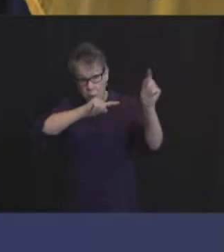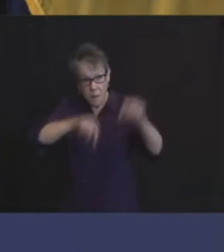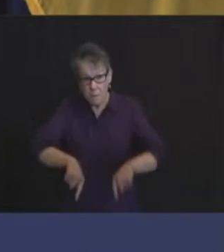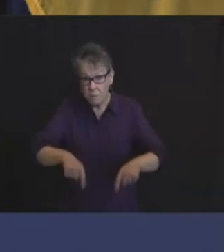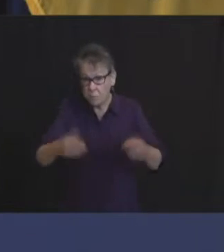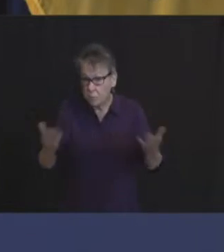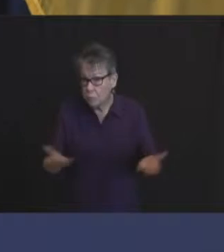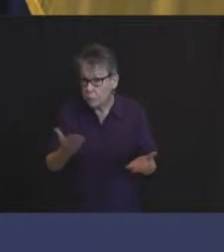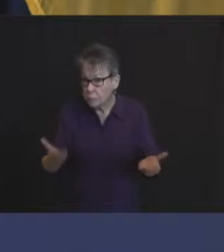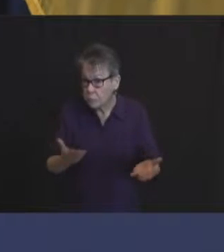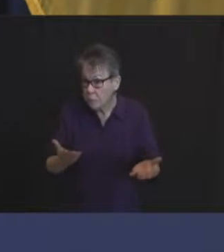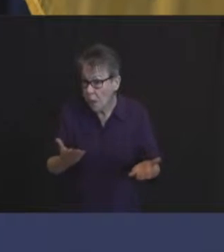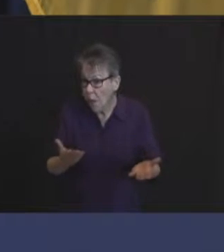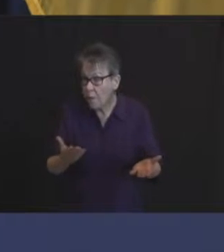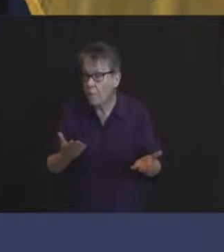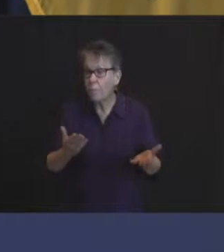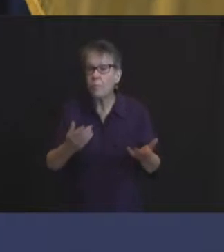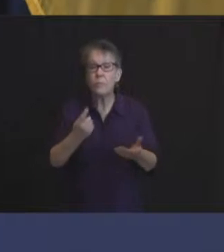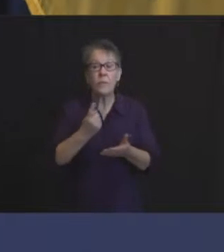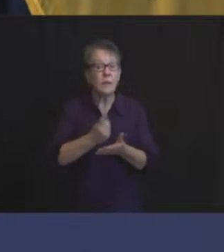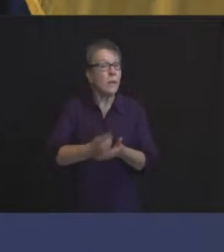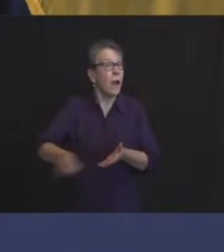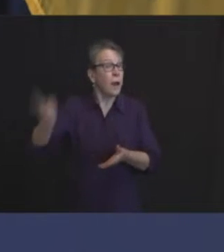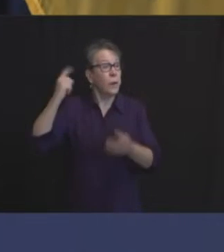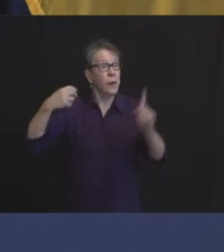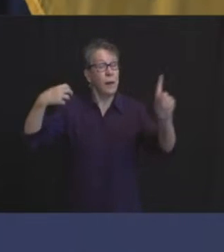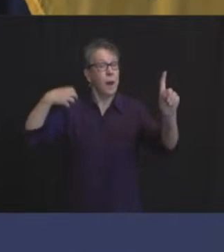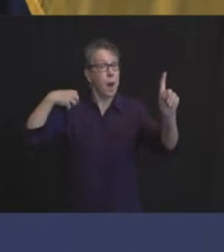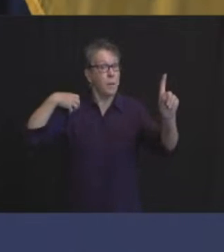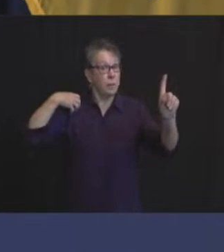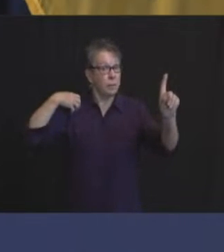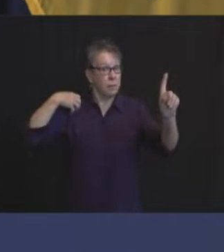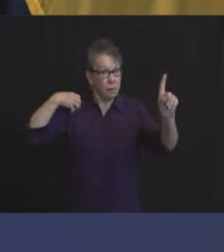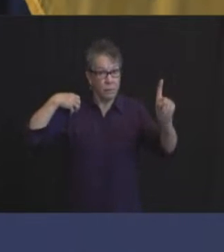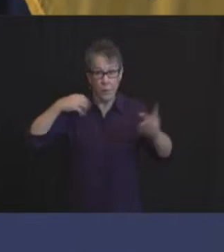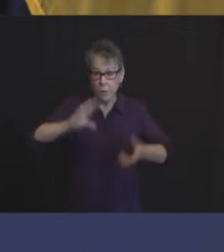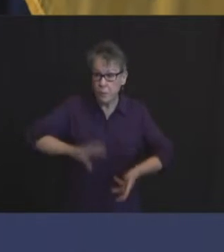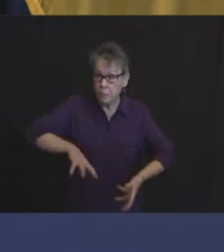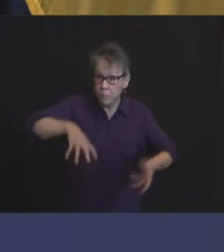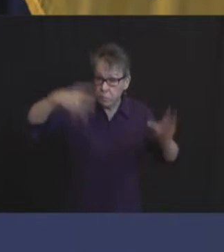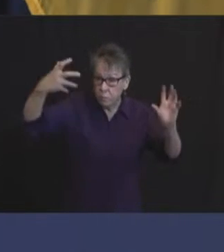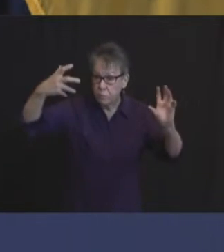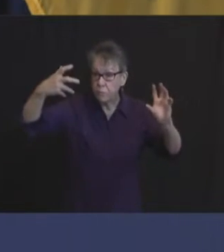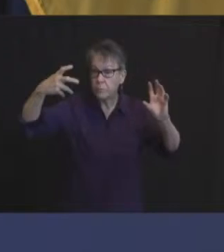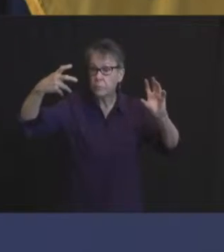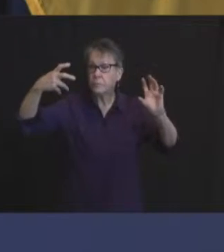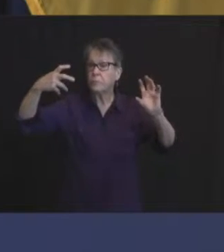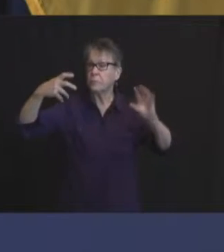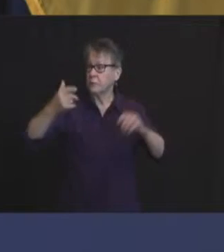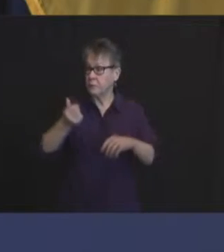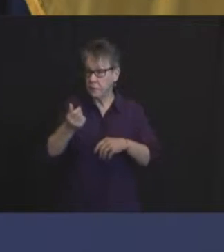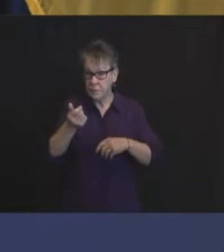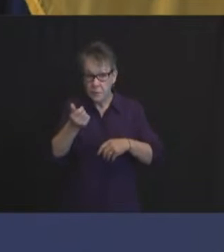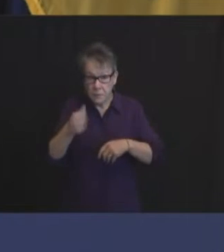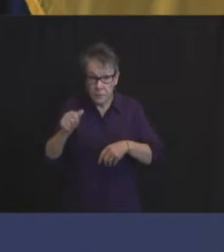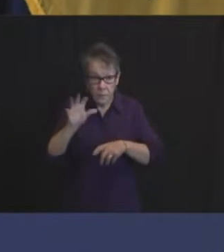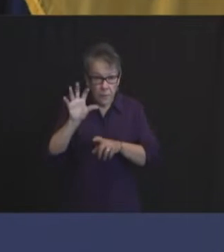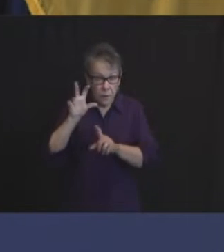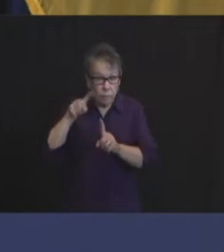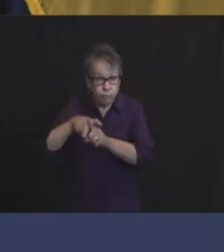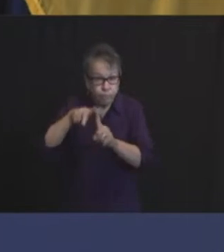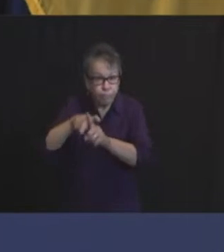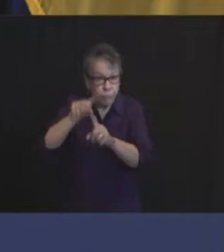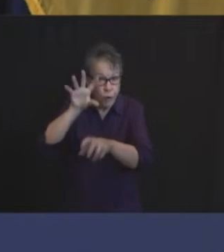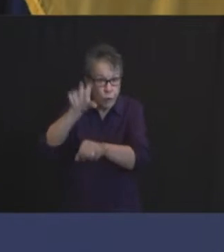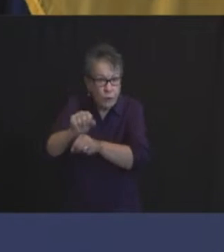On vaccines, of the 1 million people registered on the site, Do you have a rough breakdown of what phases they fall